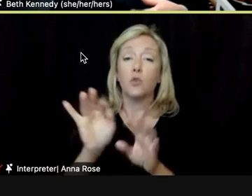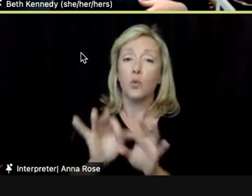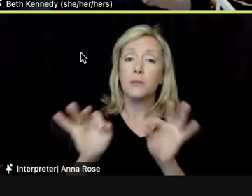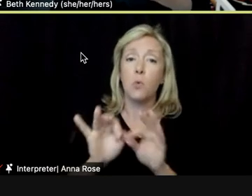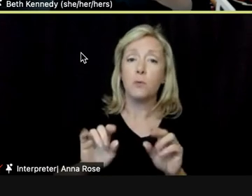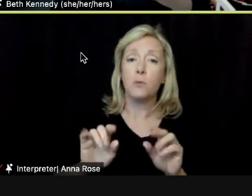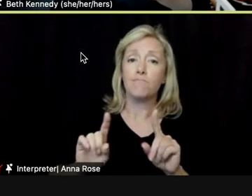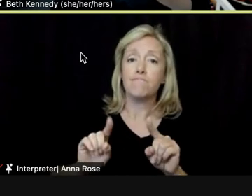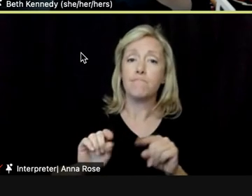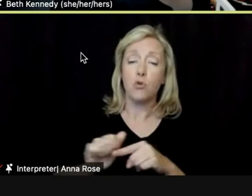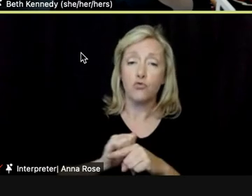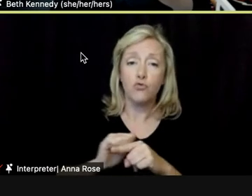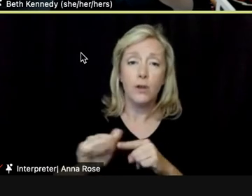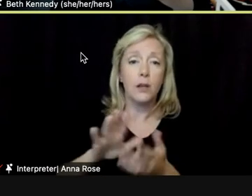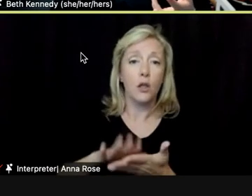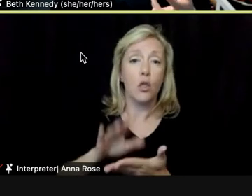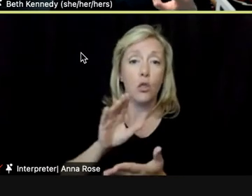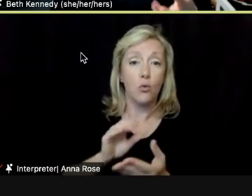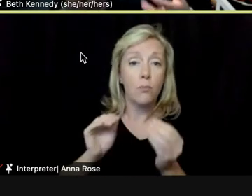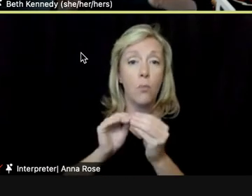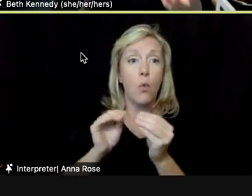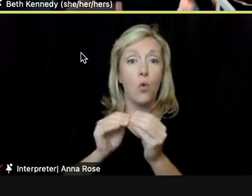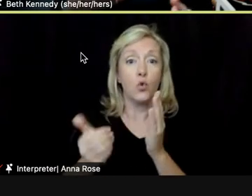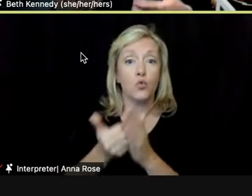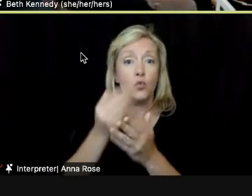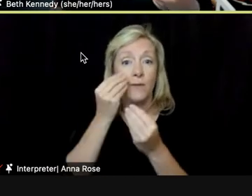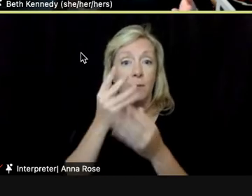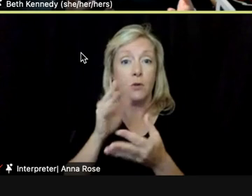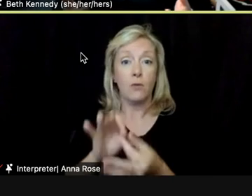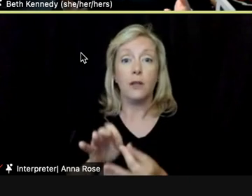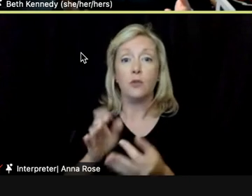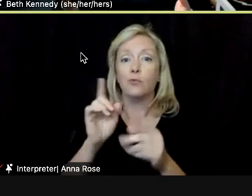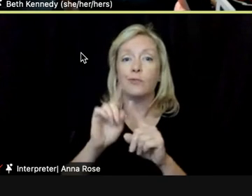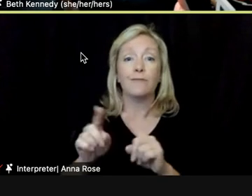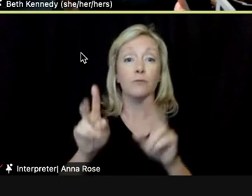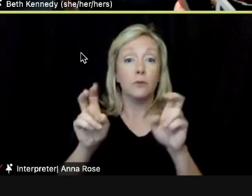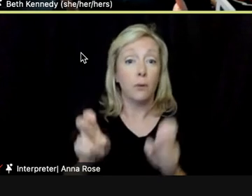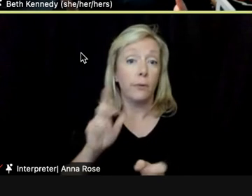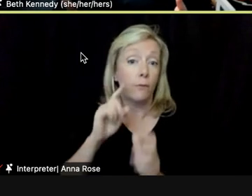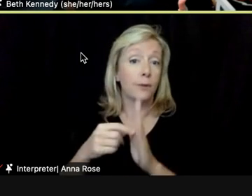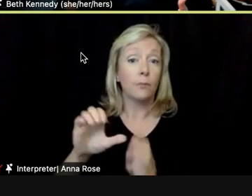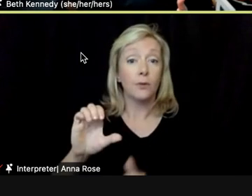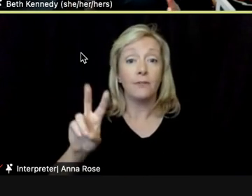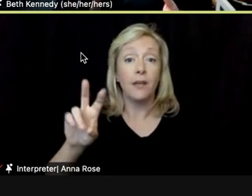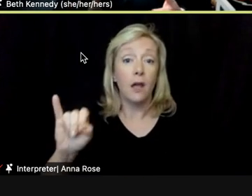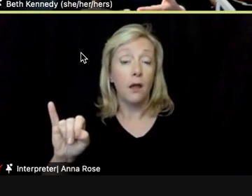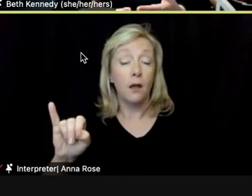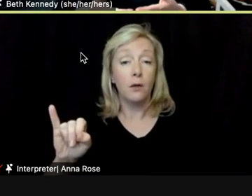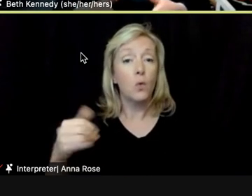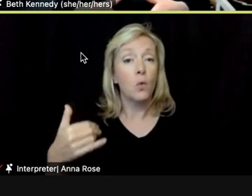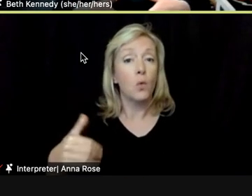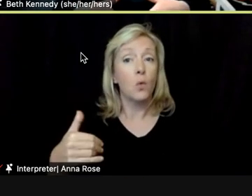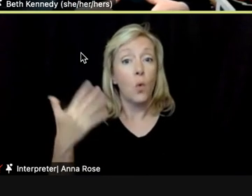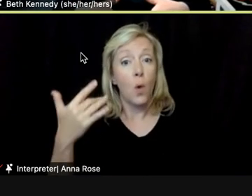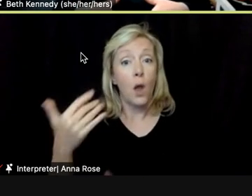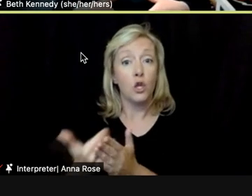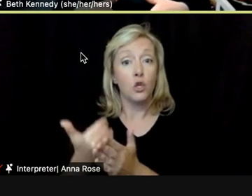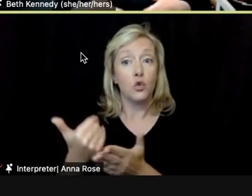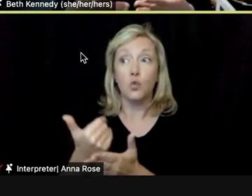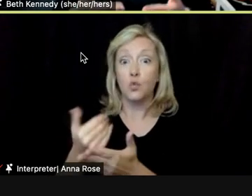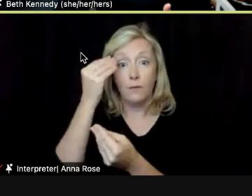vision impairment and all the little subtleties that can really make a difference for your student. So